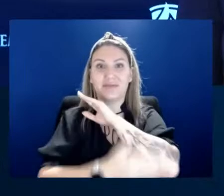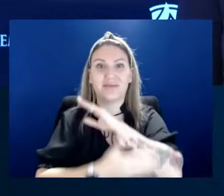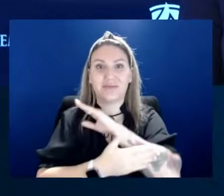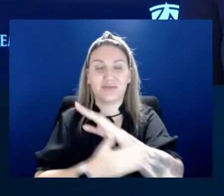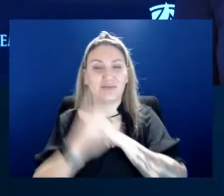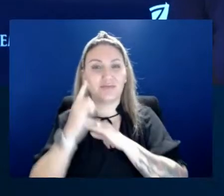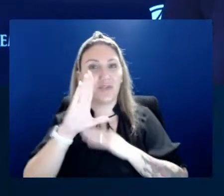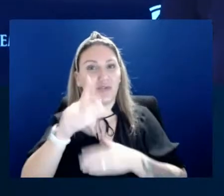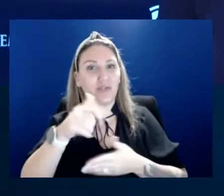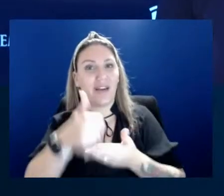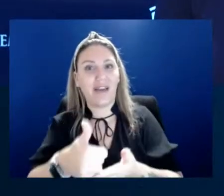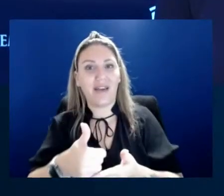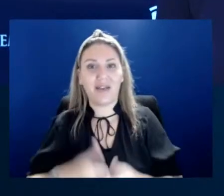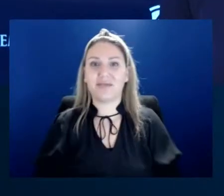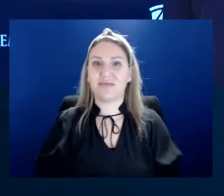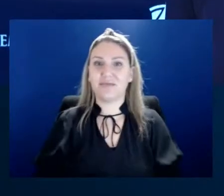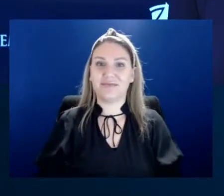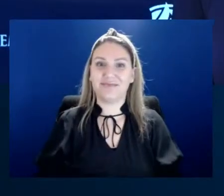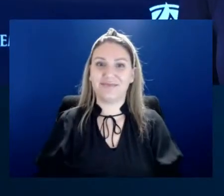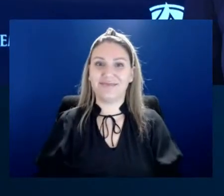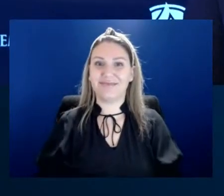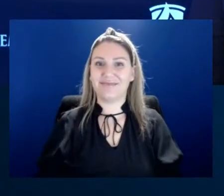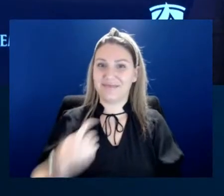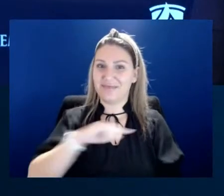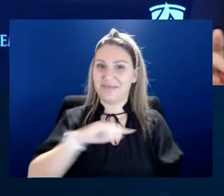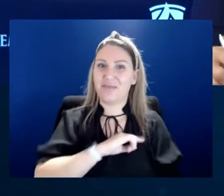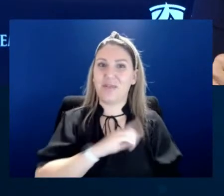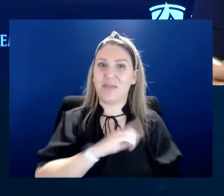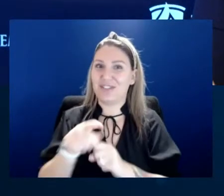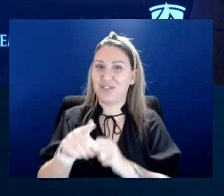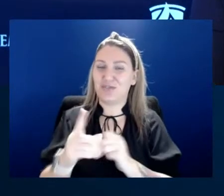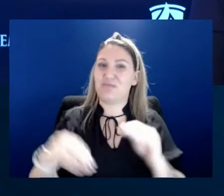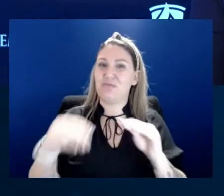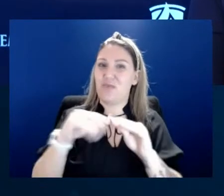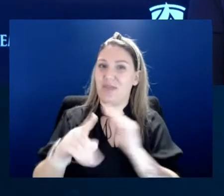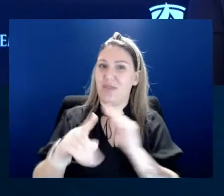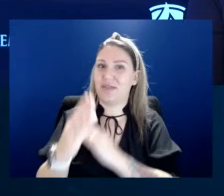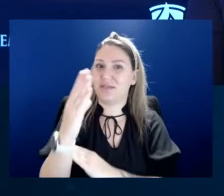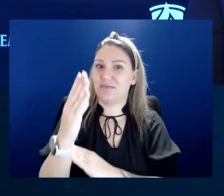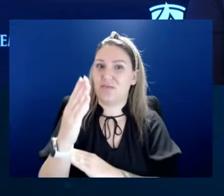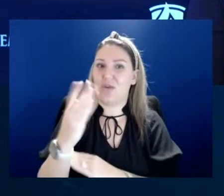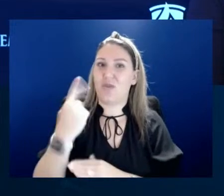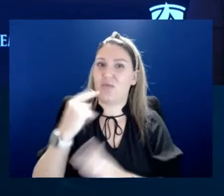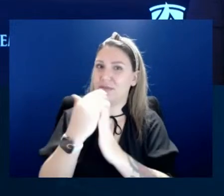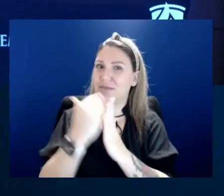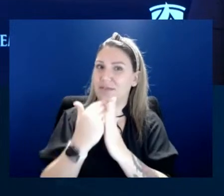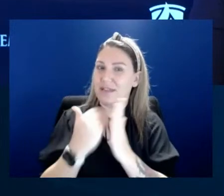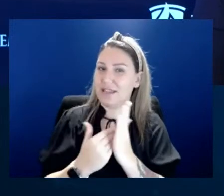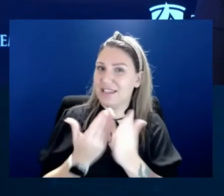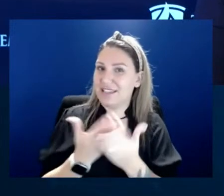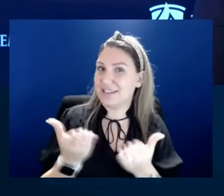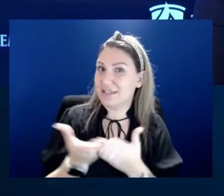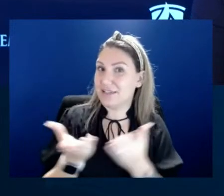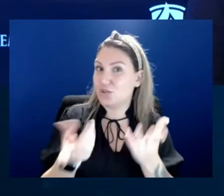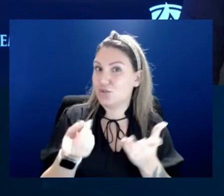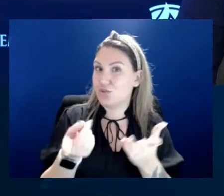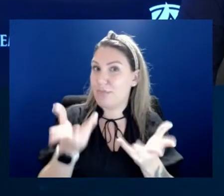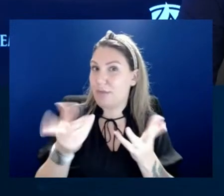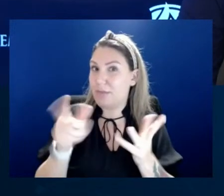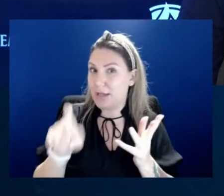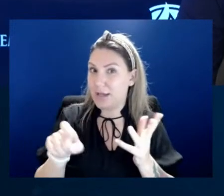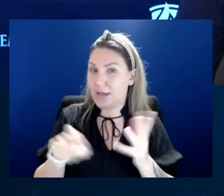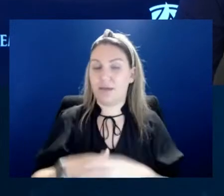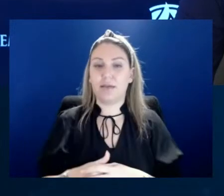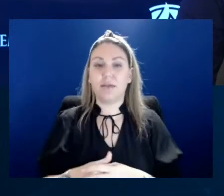you. We're going to try to get you some more this morning, too. And in a bit, we'll list some of the things that you might need. And I will be